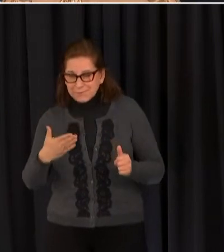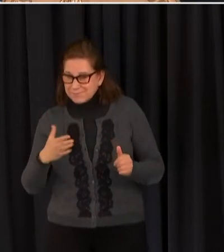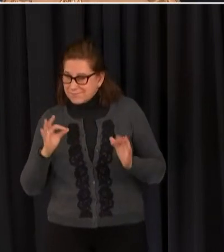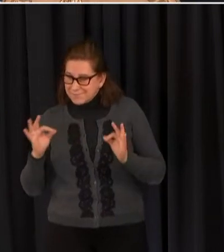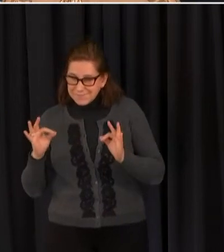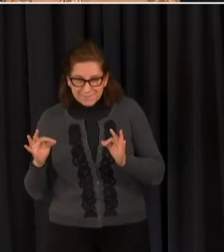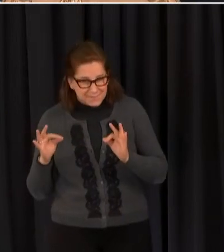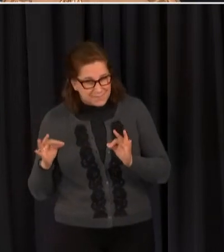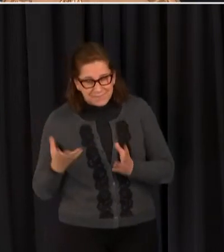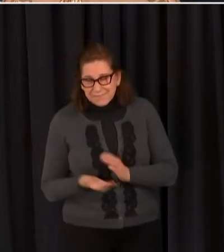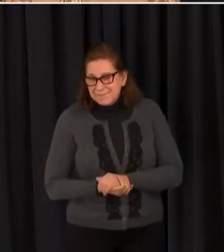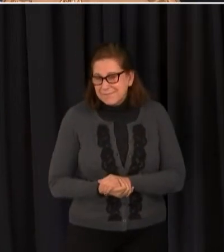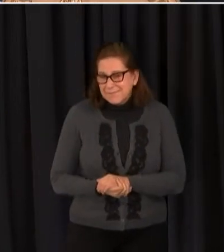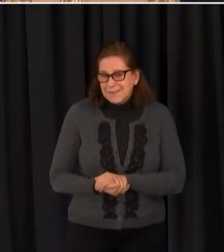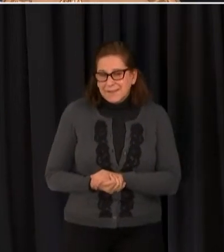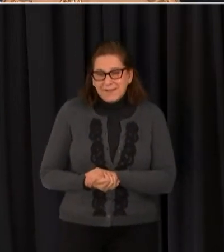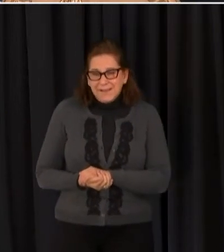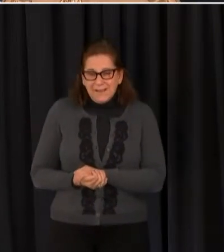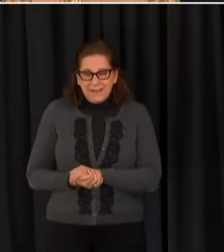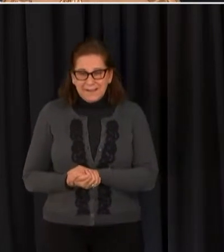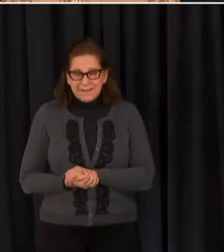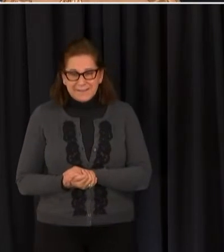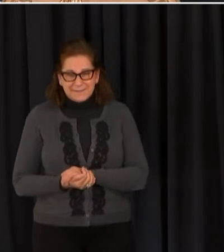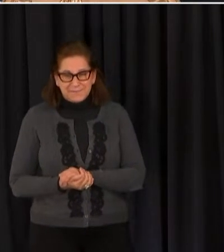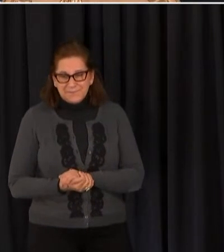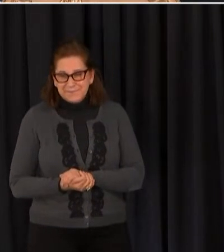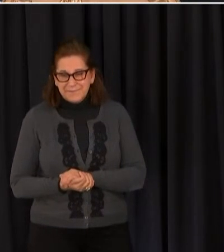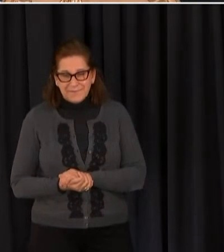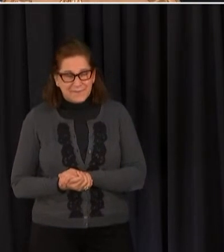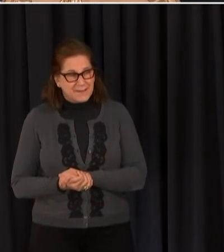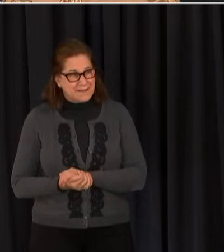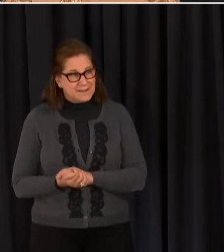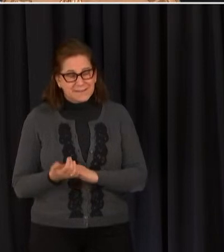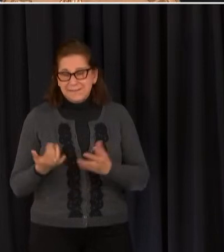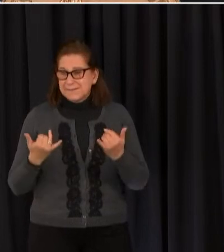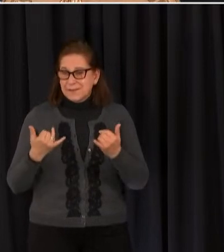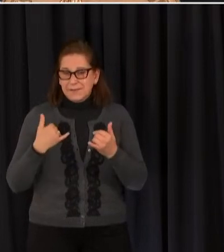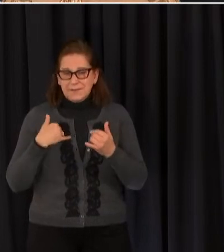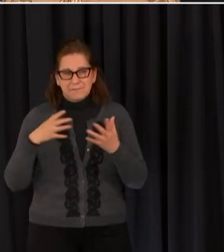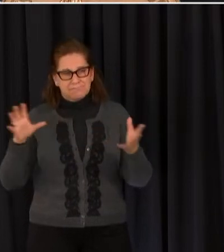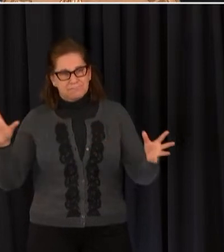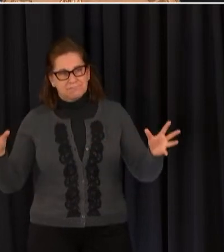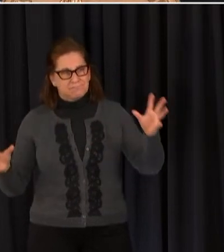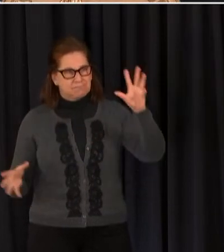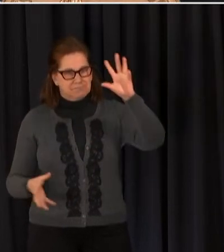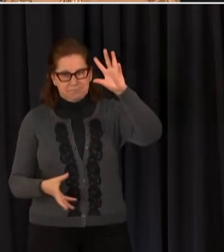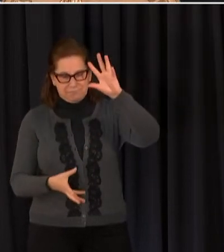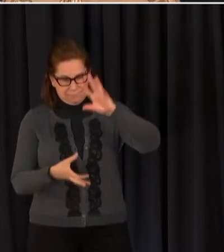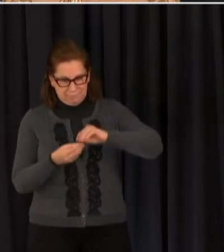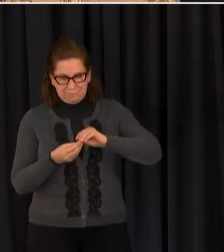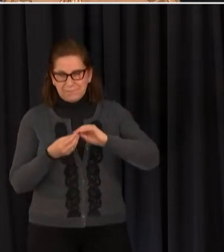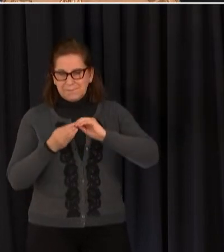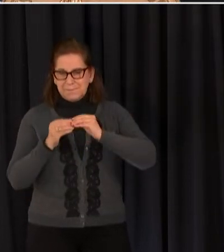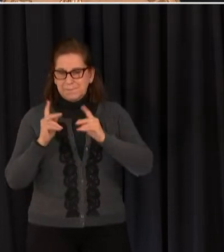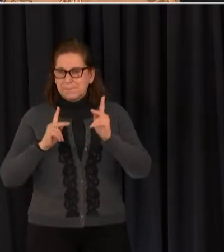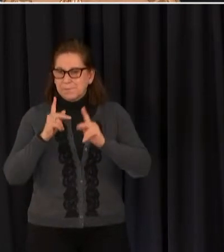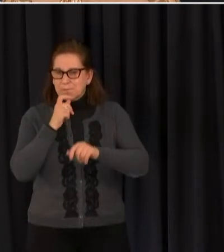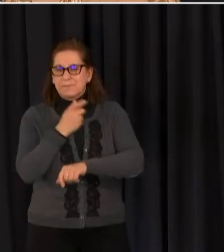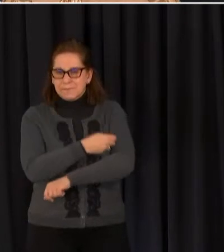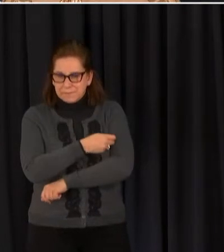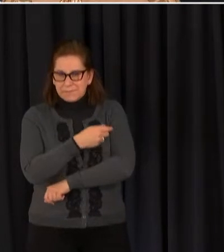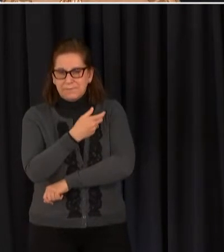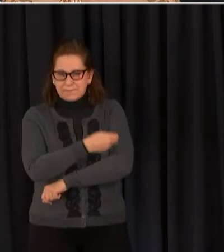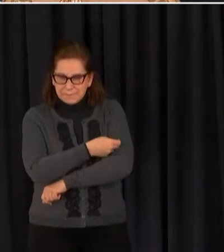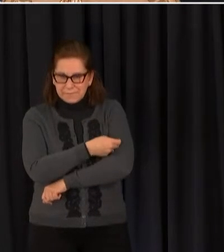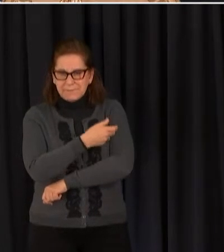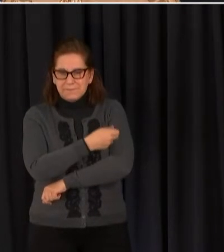go back to the number of people who are vaccinated. We can show you how we're going